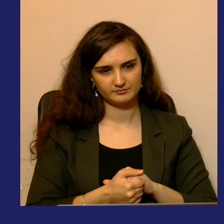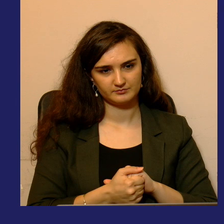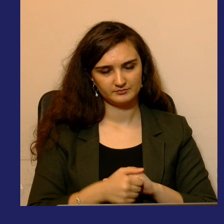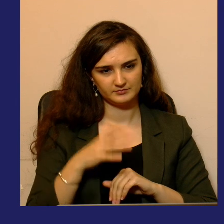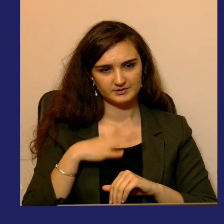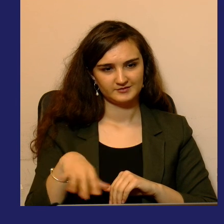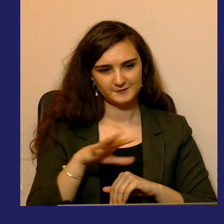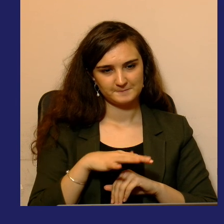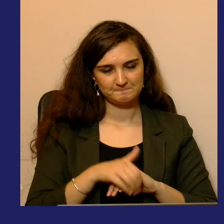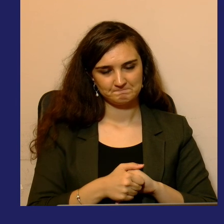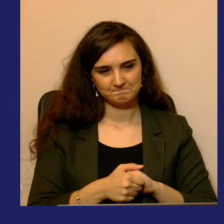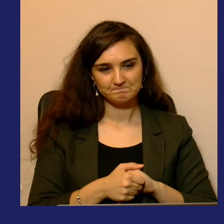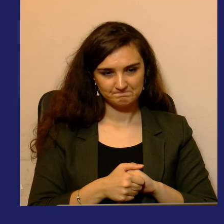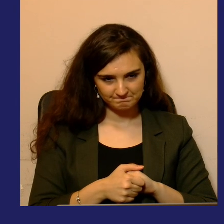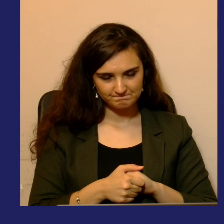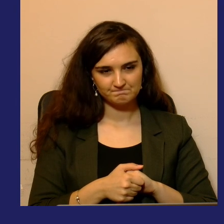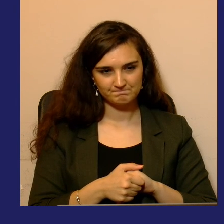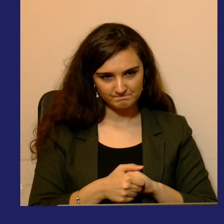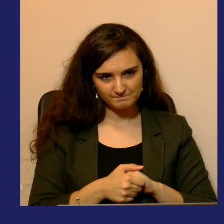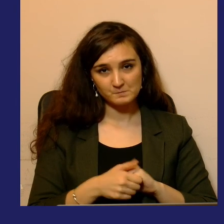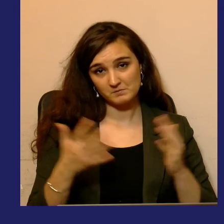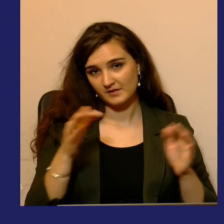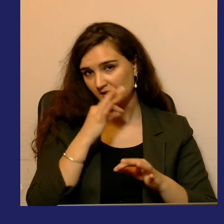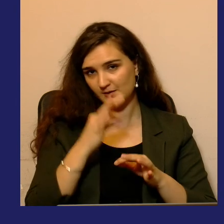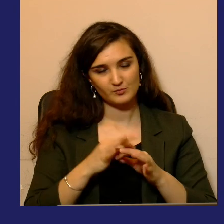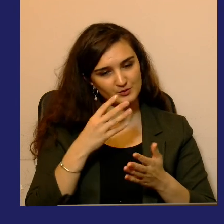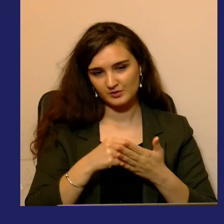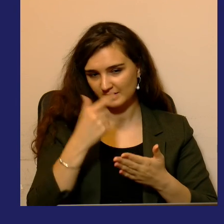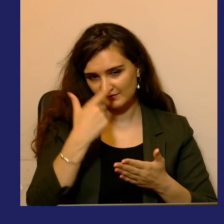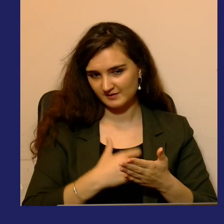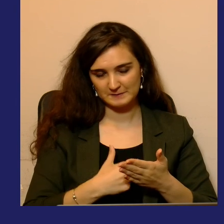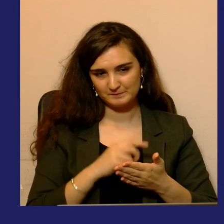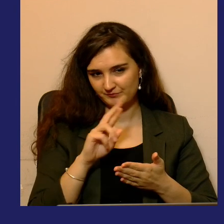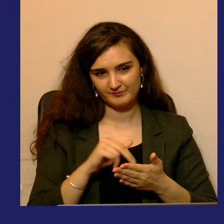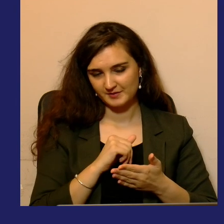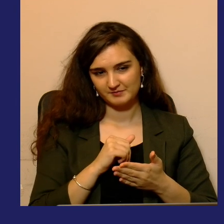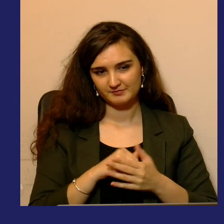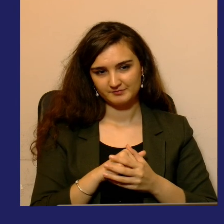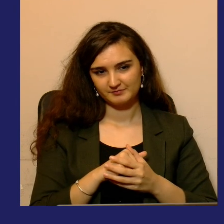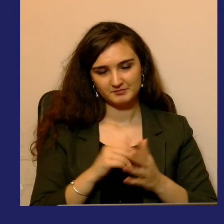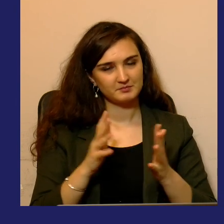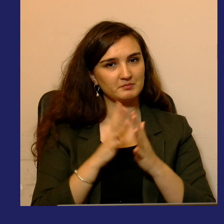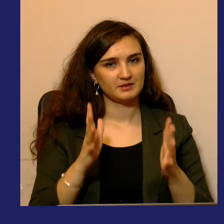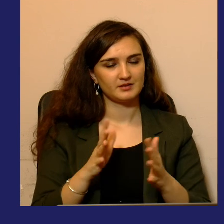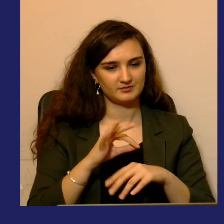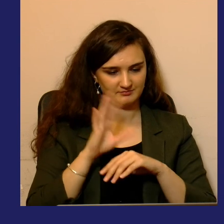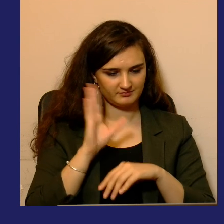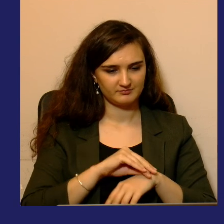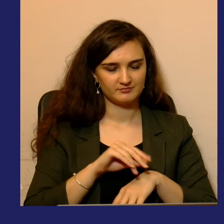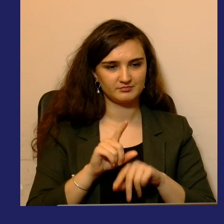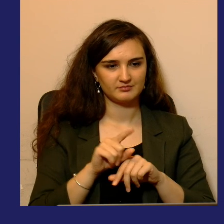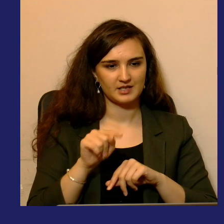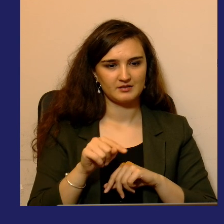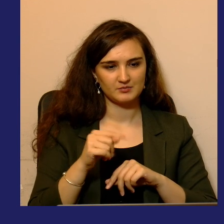Georgie, for international level commitments from the government of Georgia on these issues. And maybe they can do an exchange with the